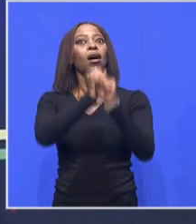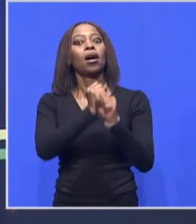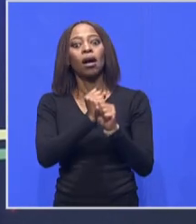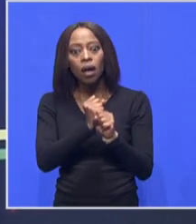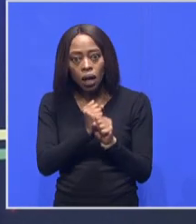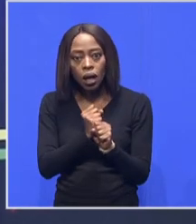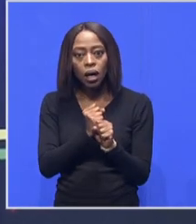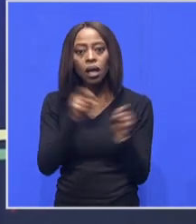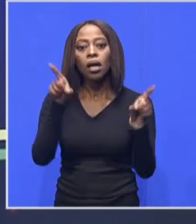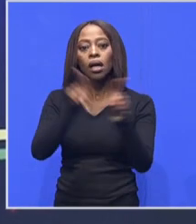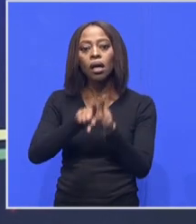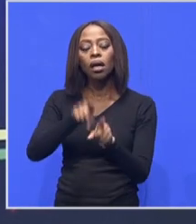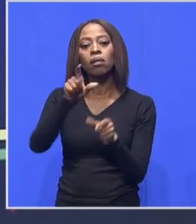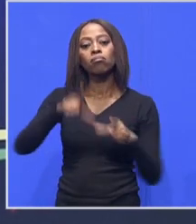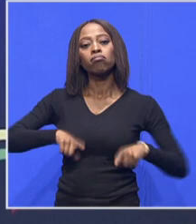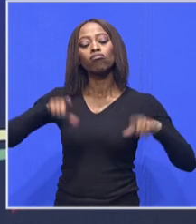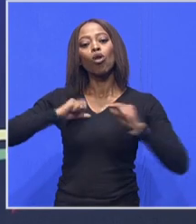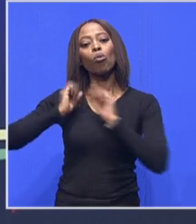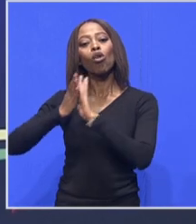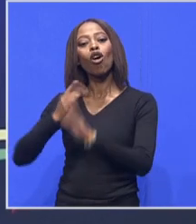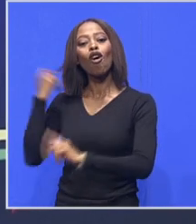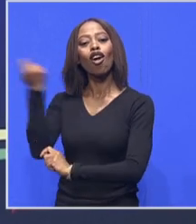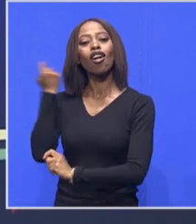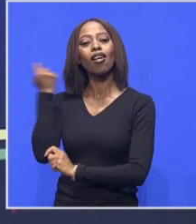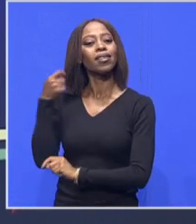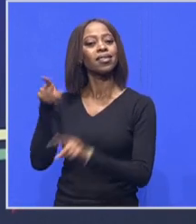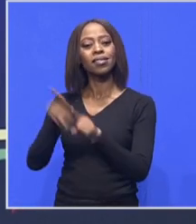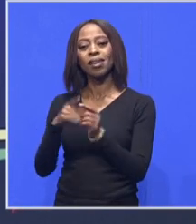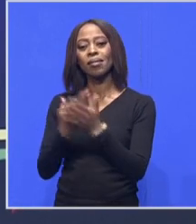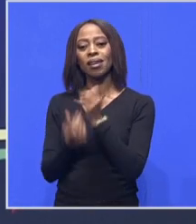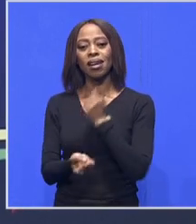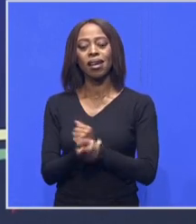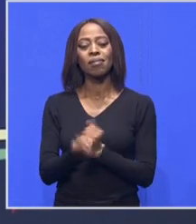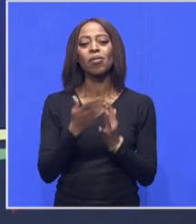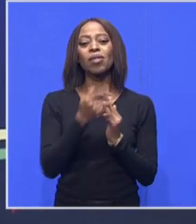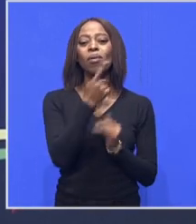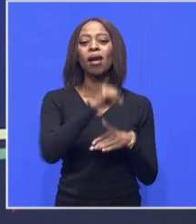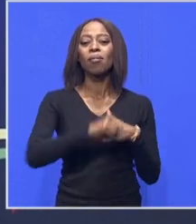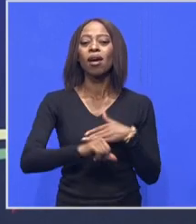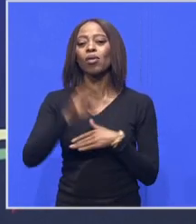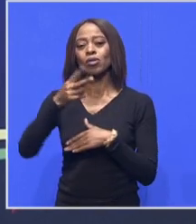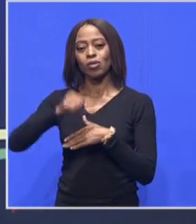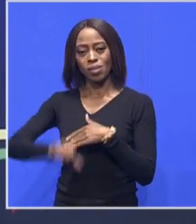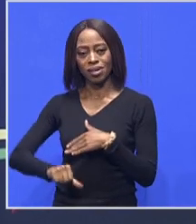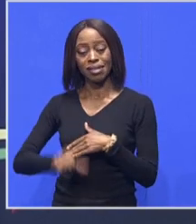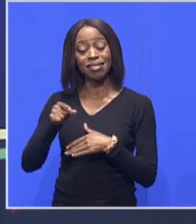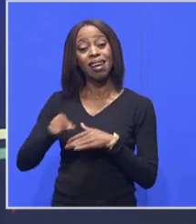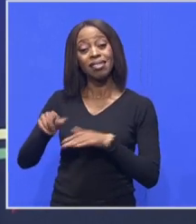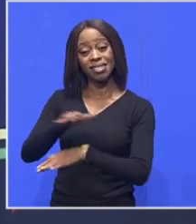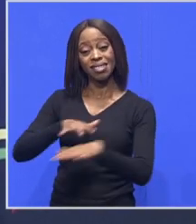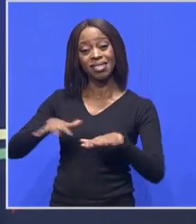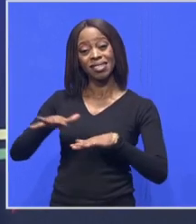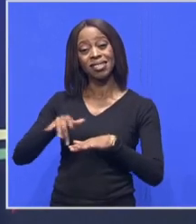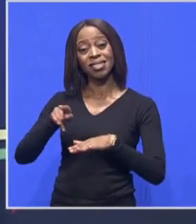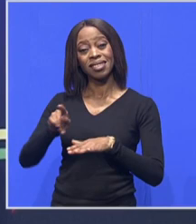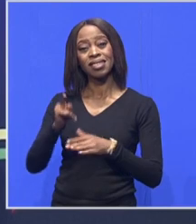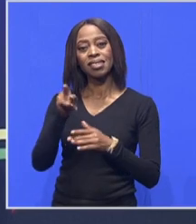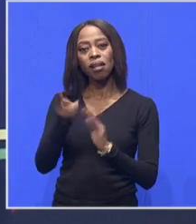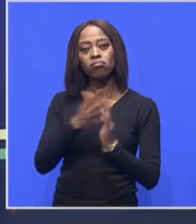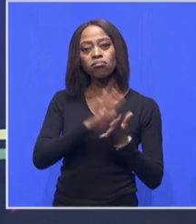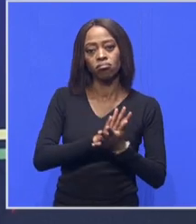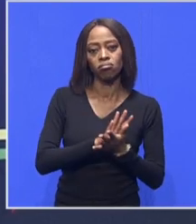of a person in the township or that of a person in a village in the space of a month or two. And that is the precarious situation they live in. That is the type of destruction that